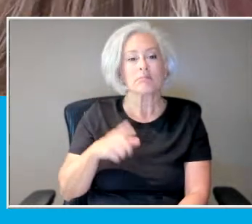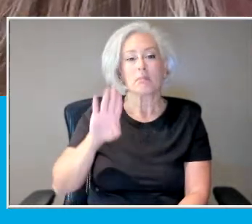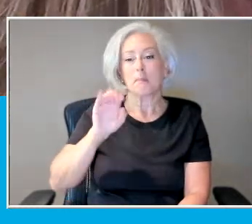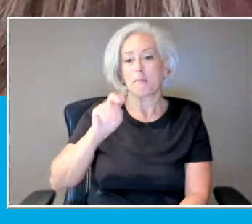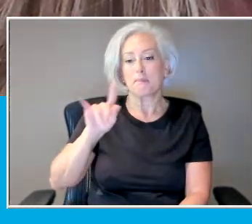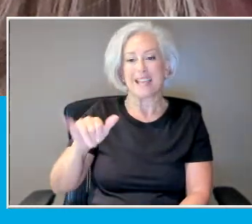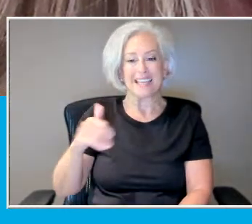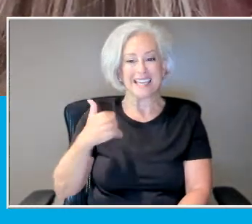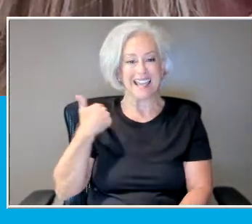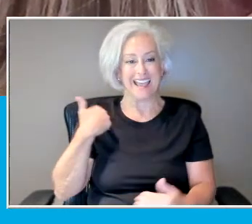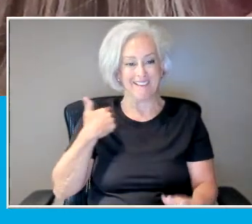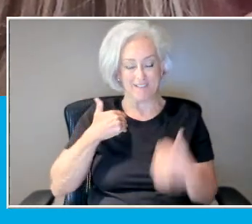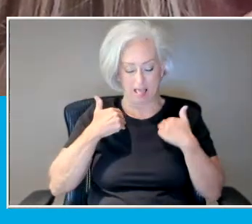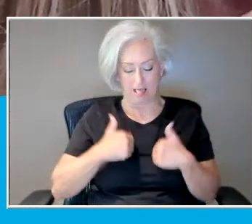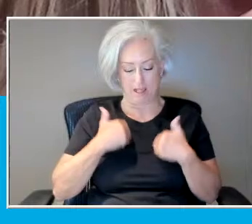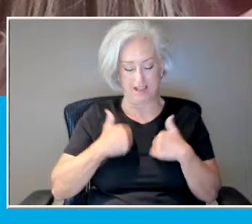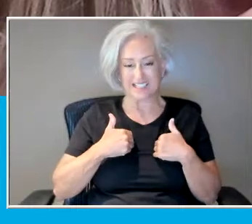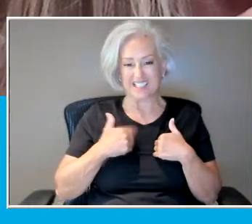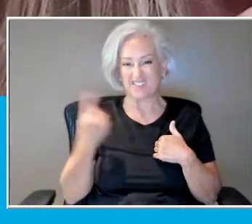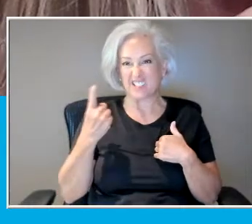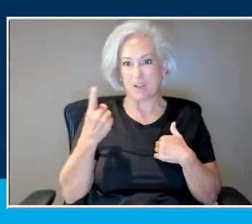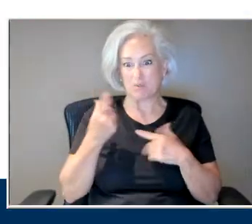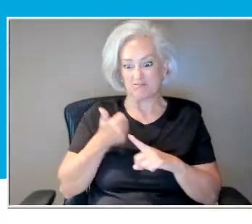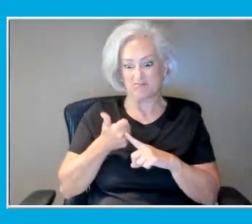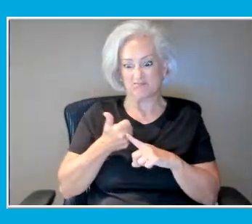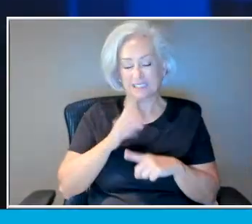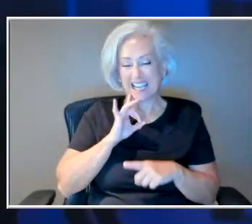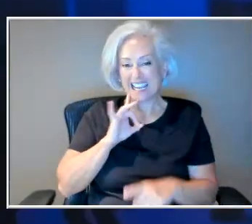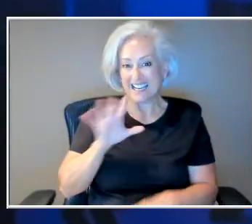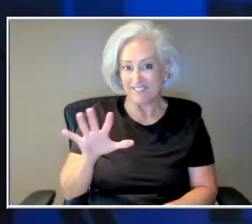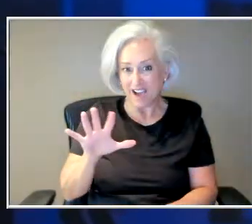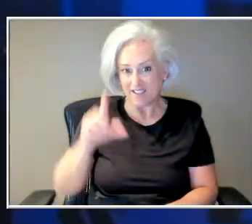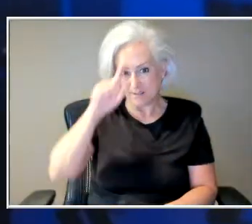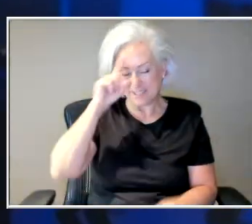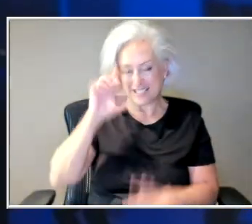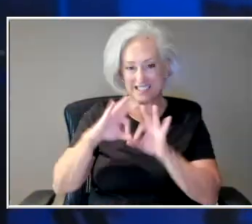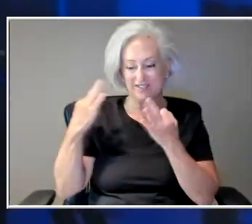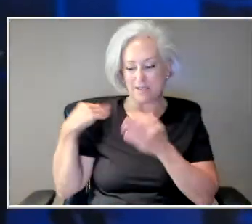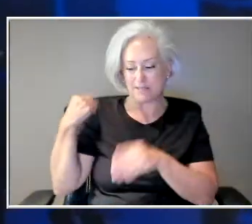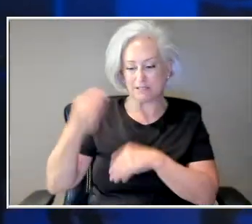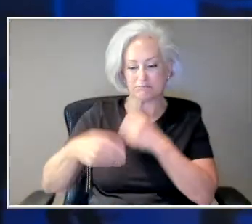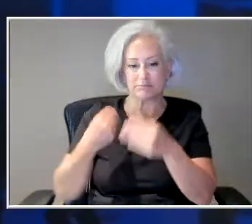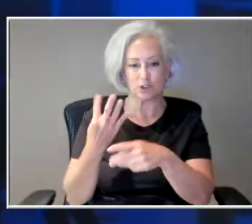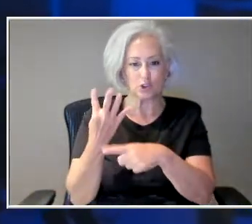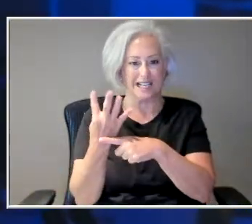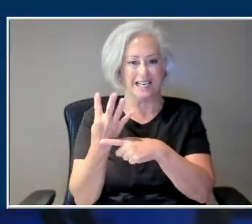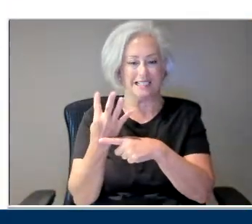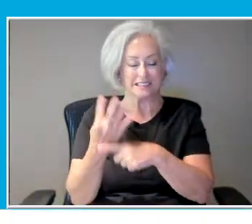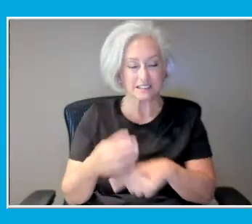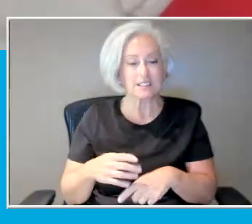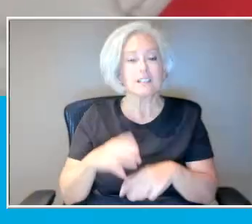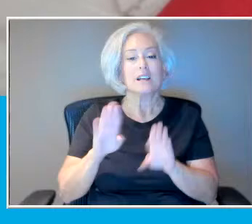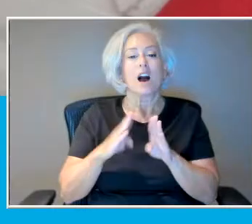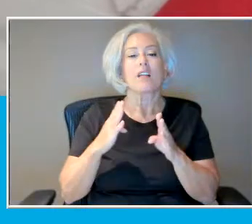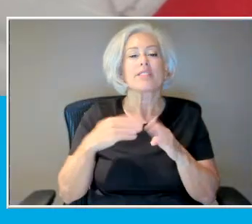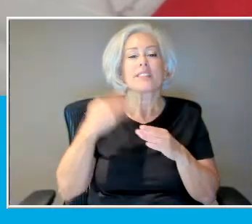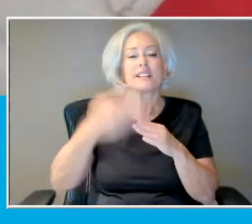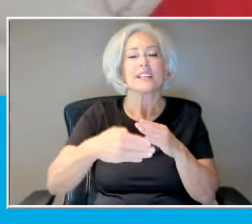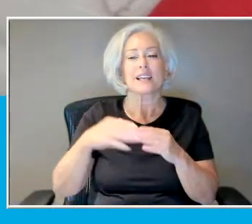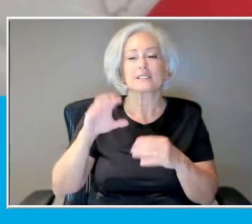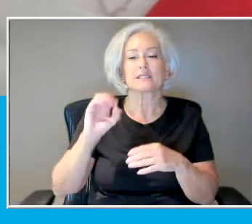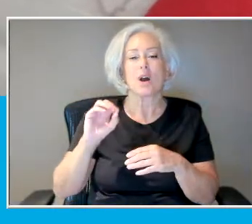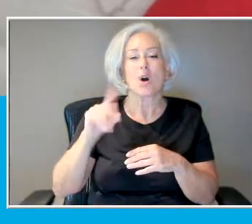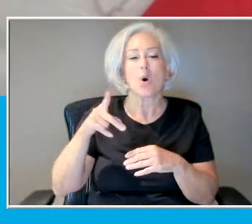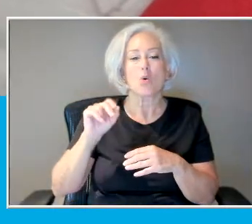an 85-year-old, and it's all due to her genetics. I'm Jessica Lovell on the next Open Mics with Dr. Stites, the genetic condition